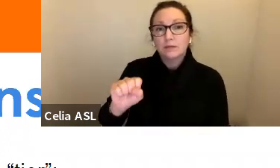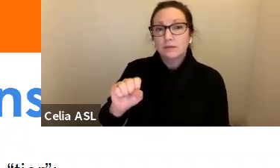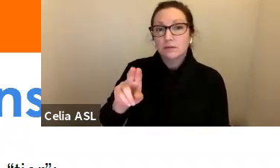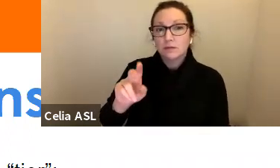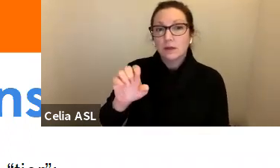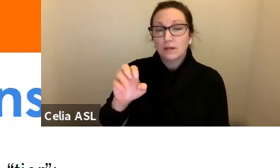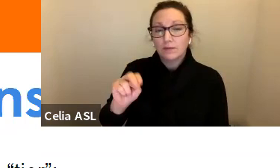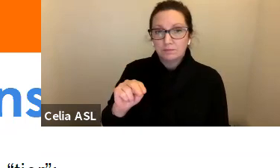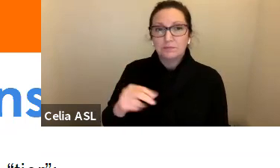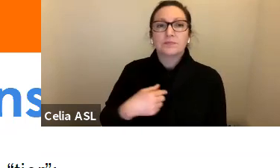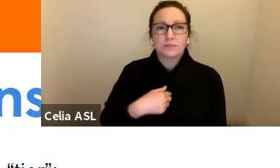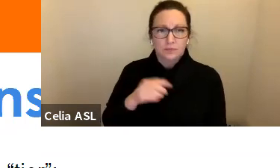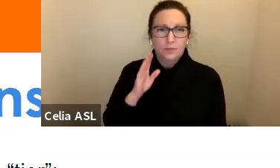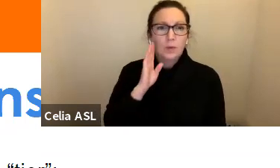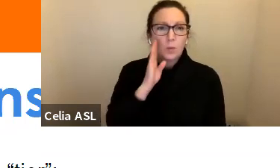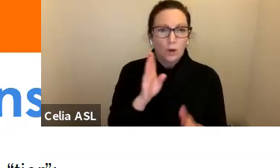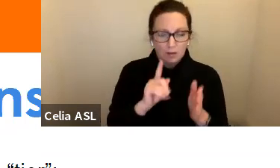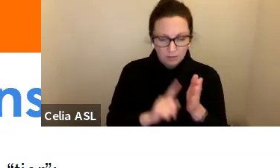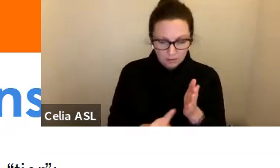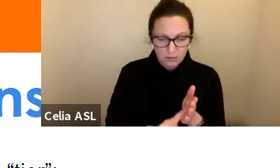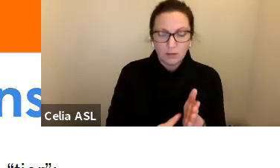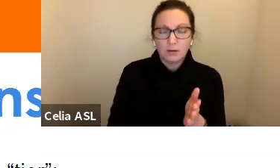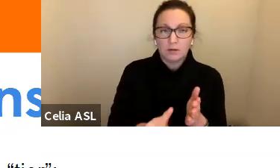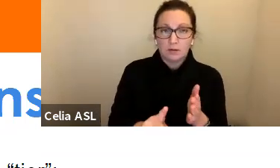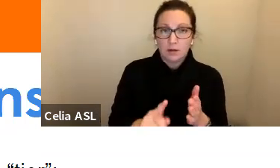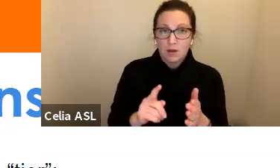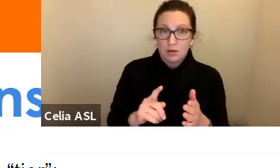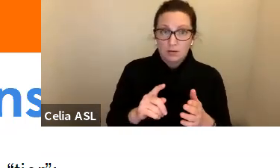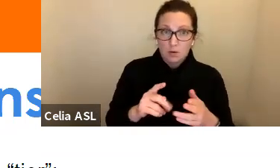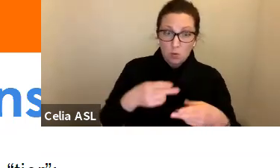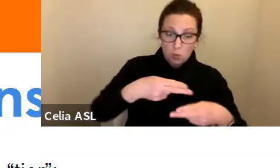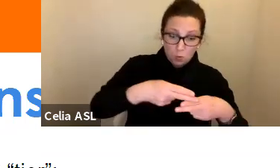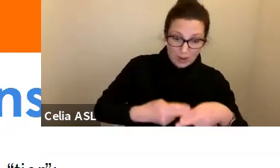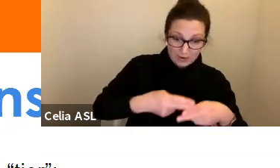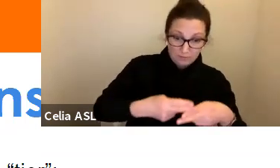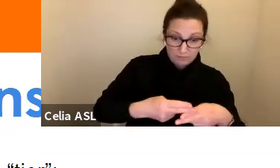on the weighting and whether or not in Chicago they weight